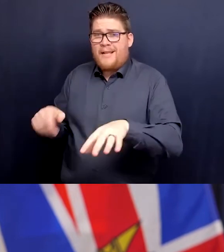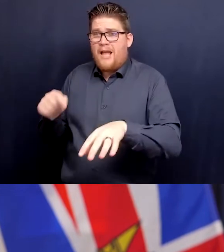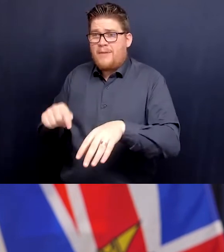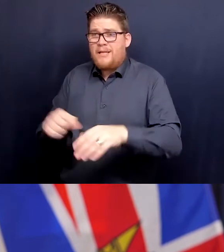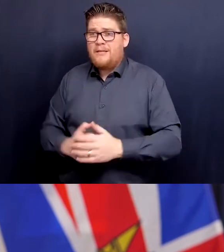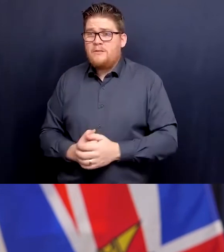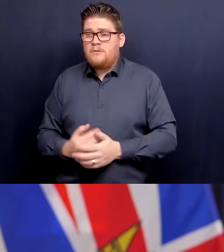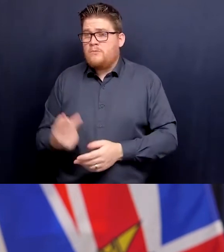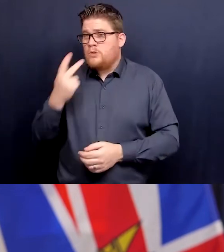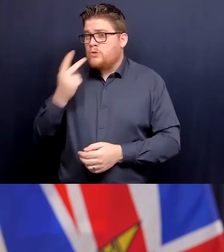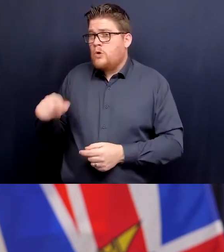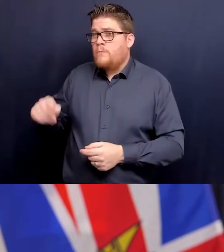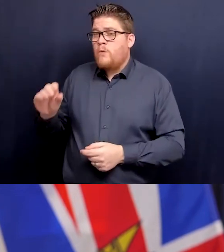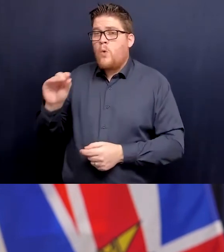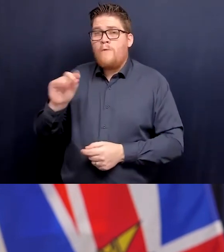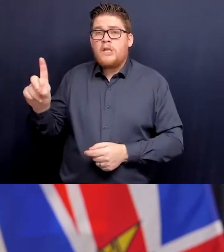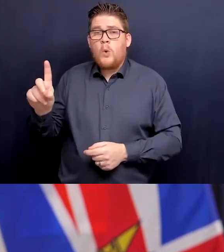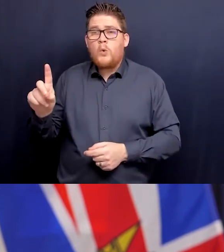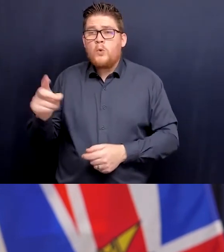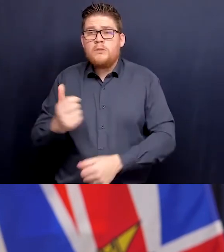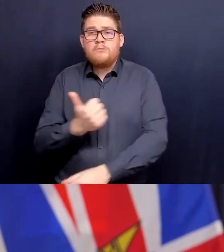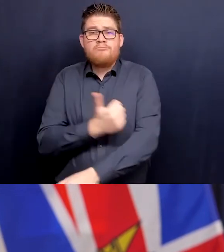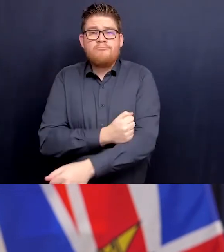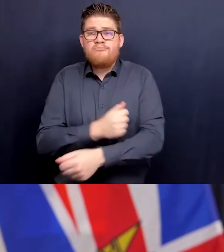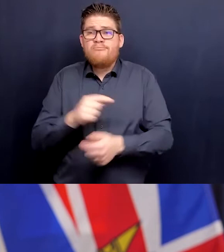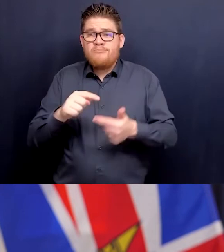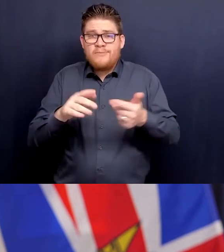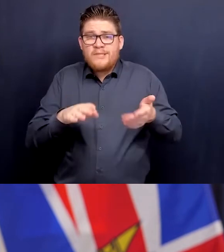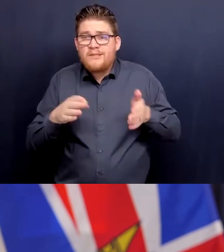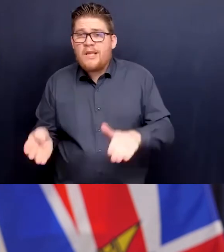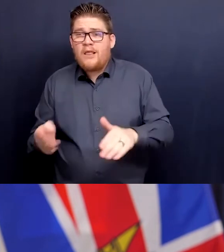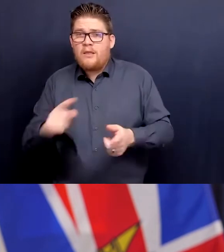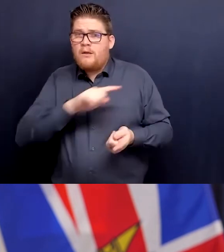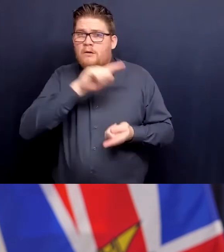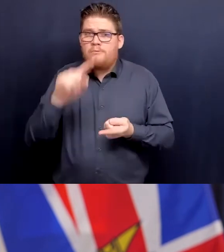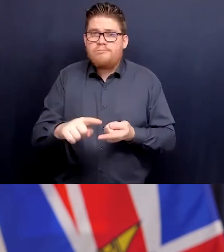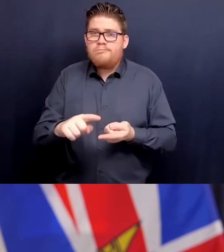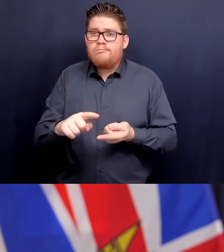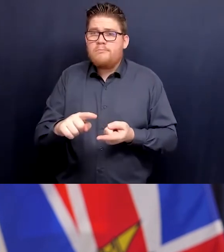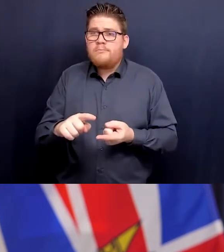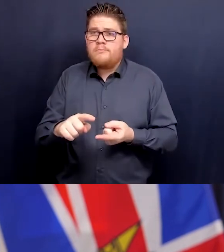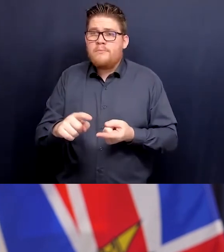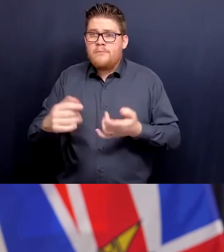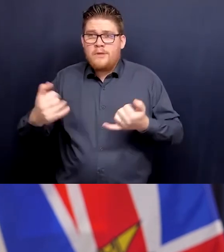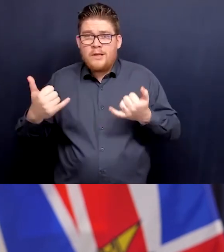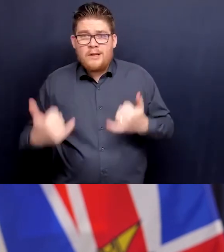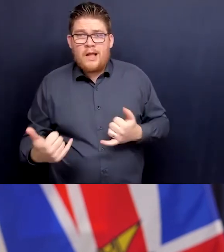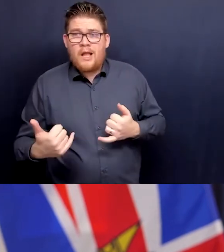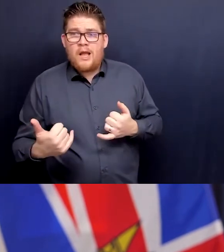overdose deaths in our public health emergency. That's the overdose crisis that has so focused our efforts for the last